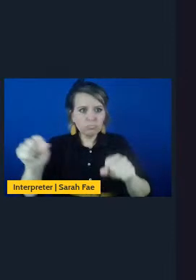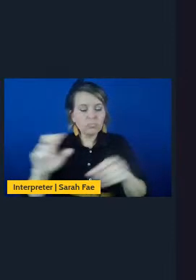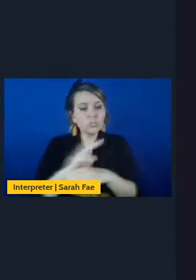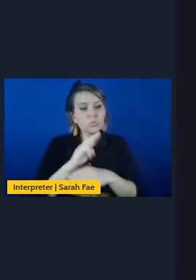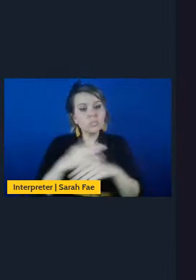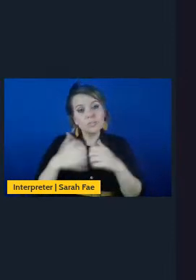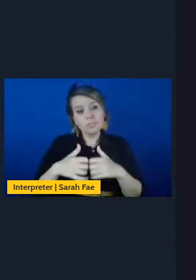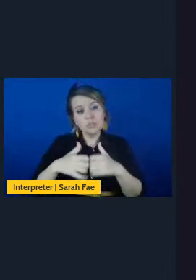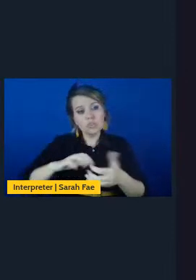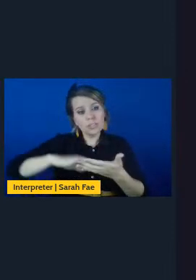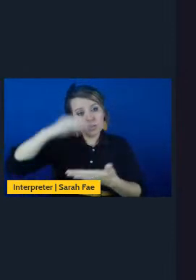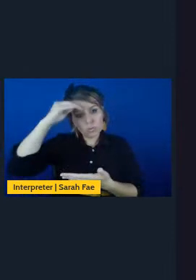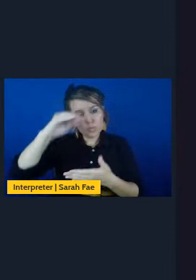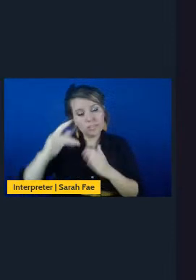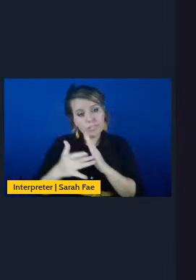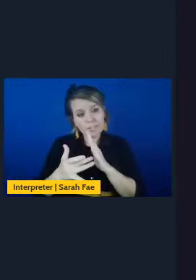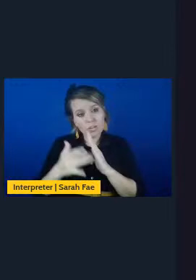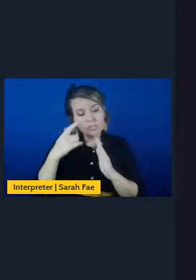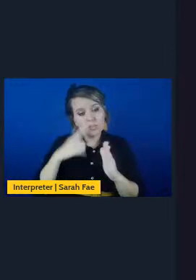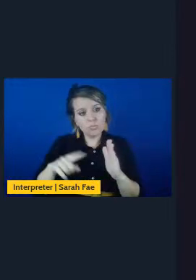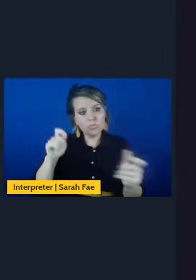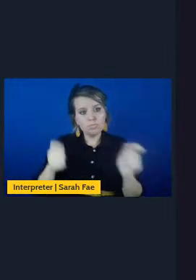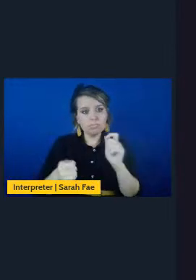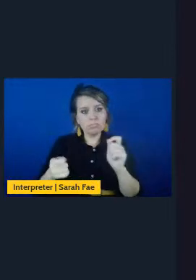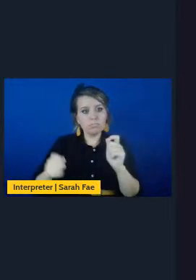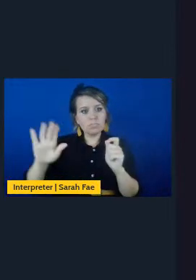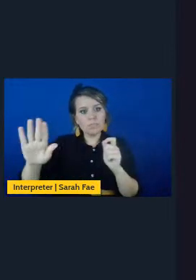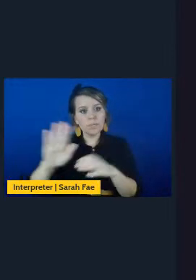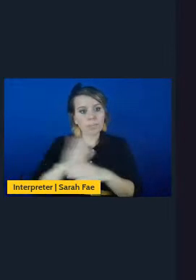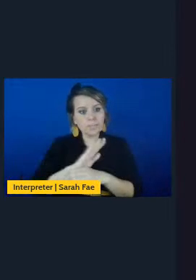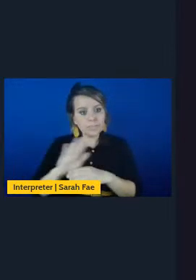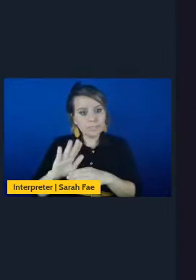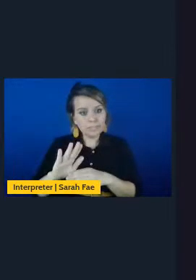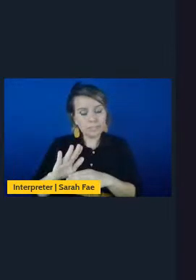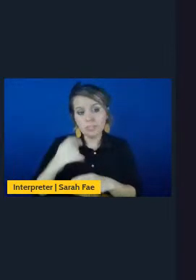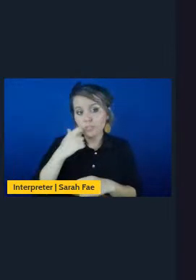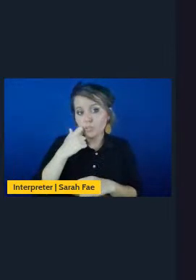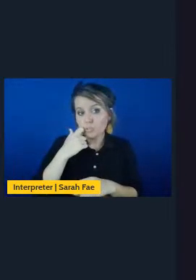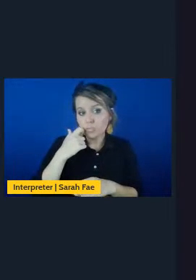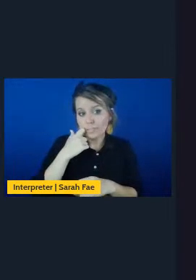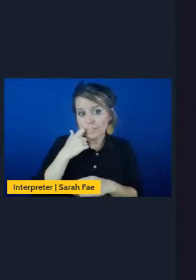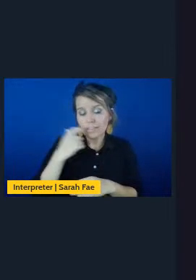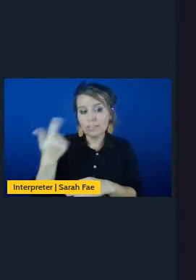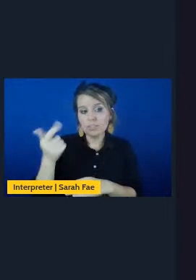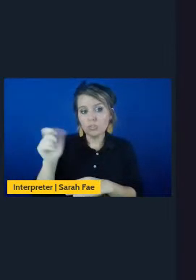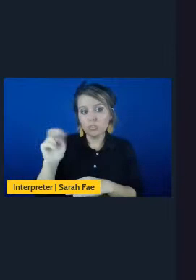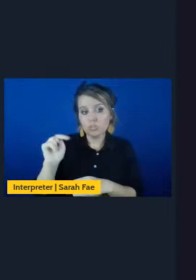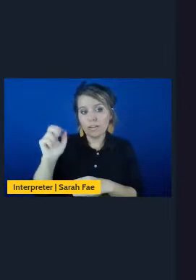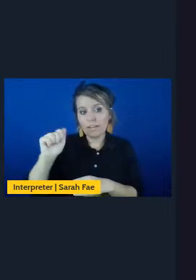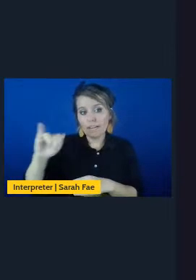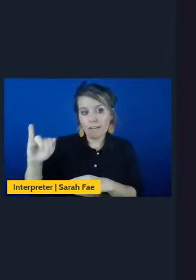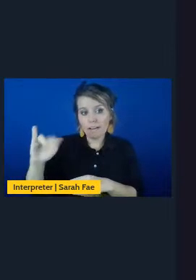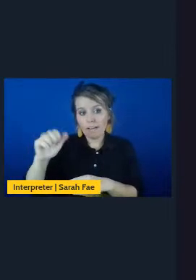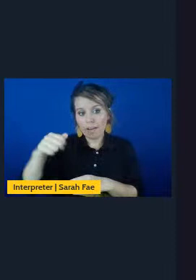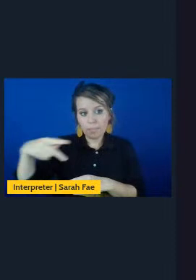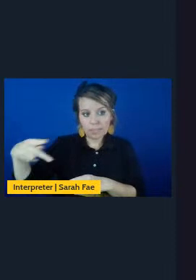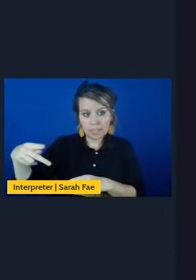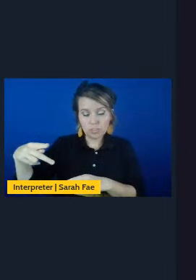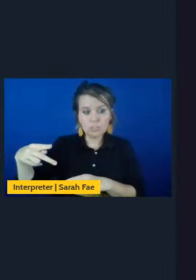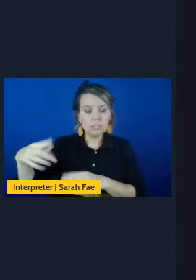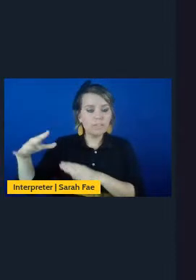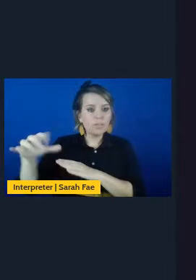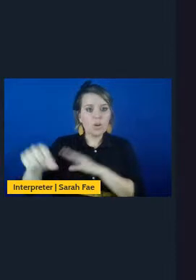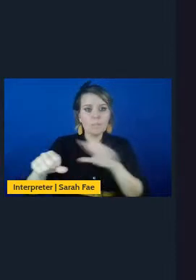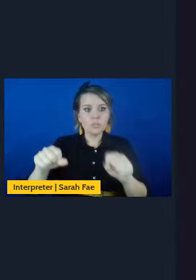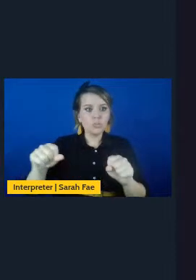learning technologies to transform their business. Just recently, Gen AI applications have captured everyone's